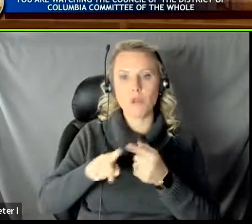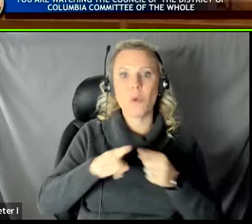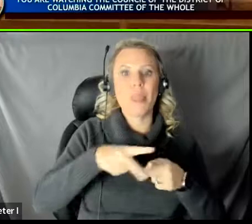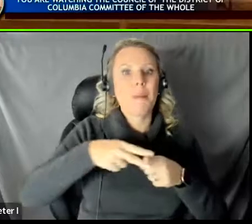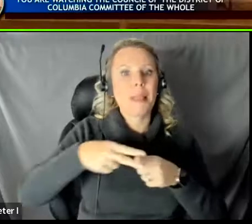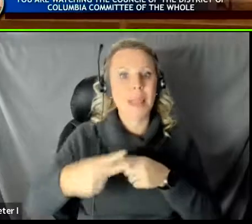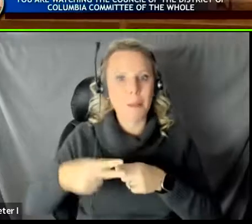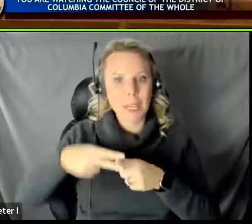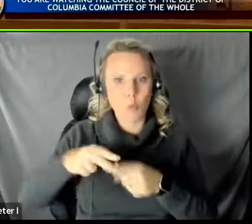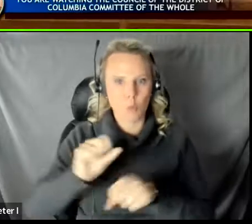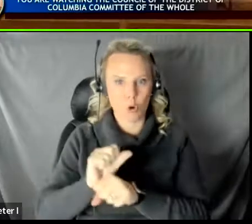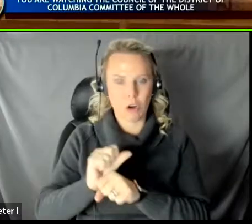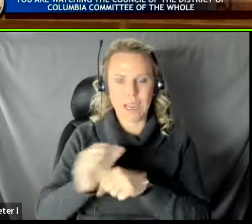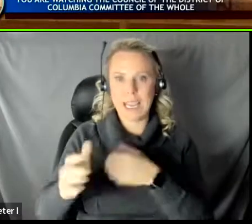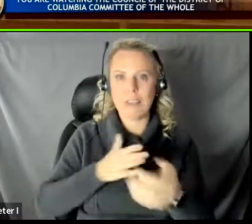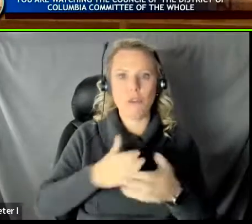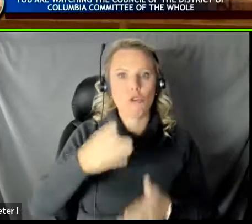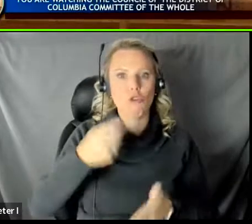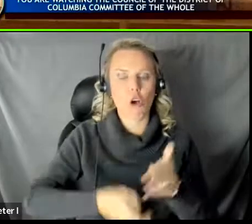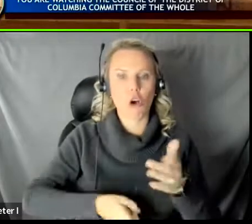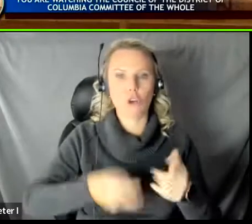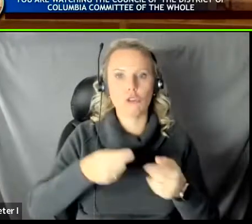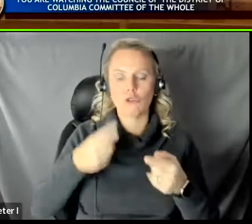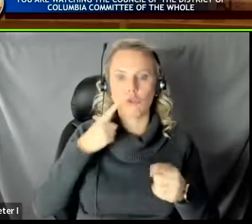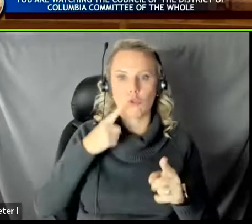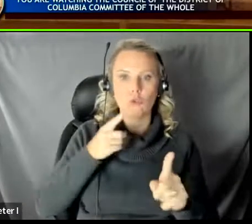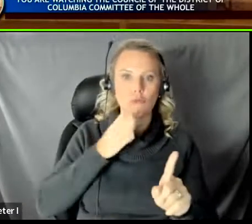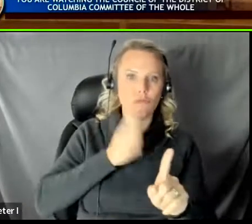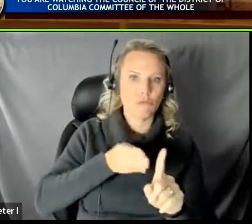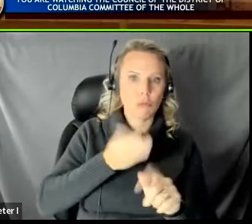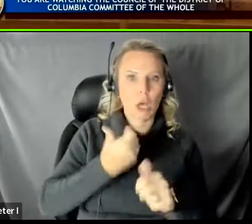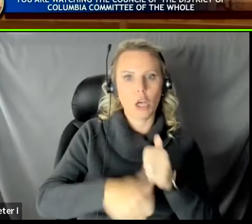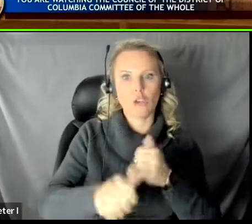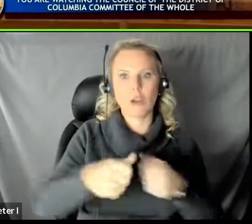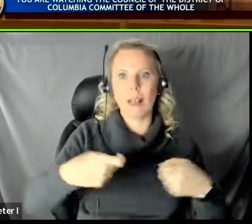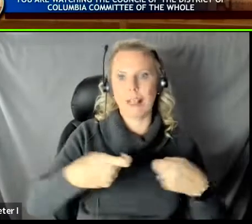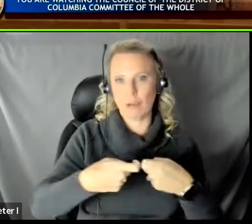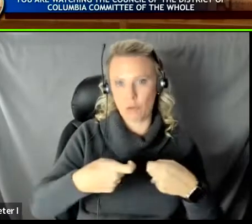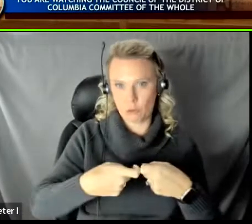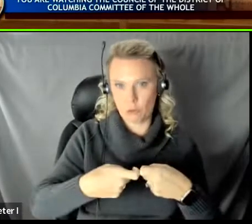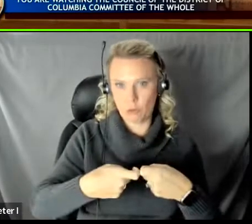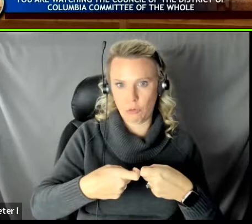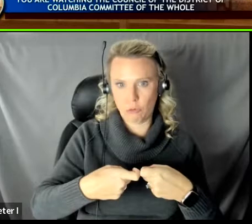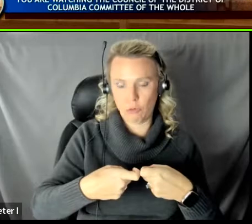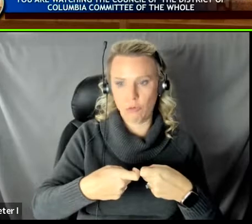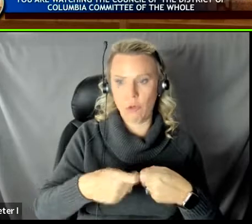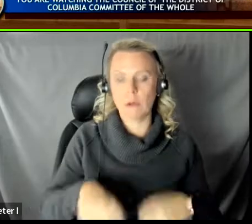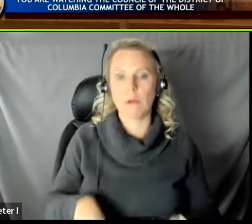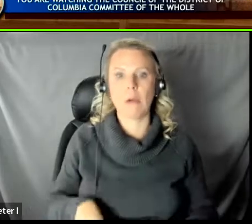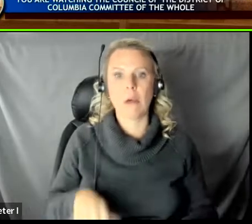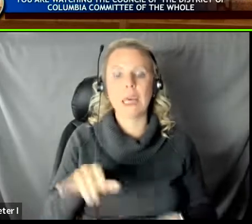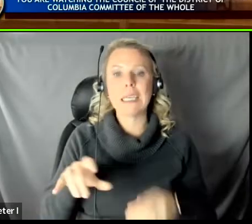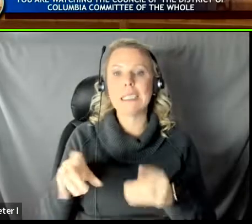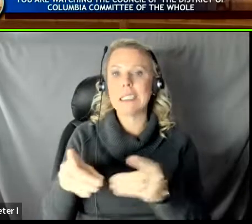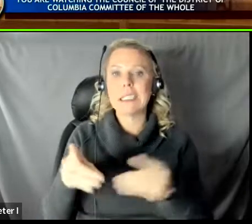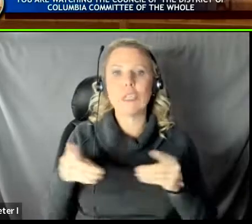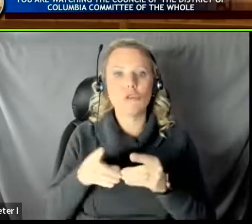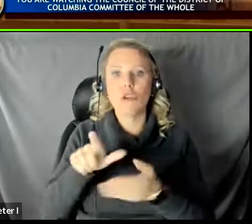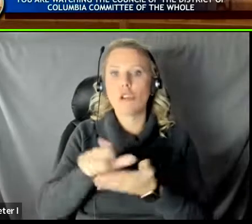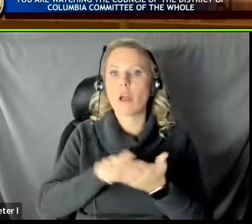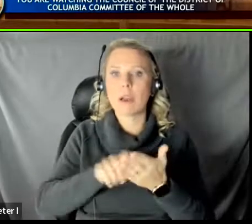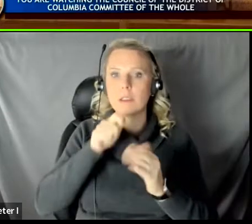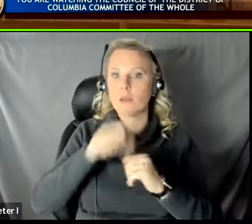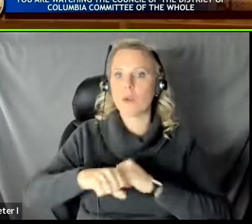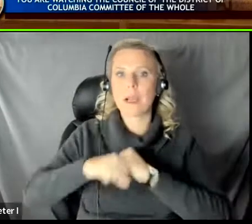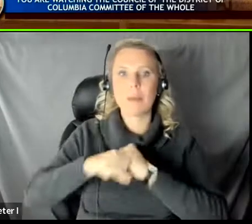work, even though the costs to the general contractor were incurred under the contract for electrical work. District law does not currently